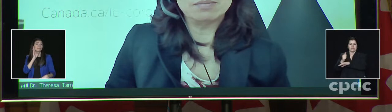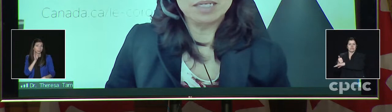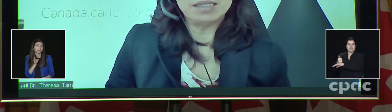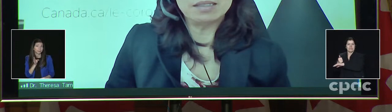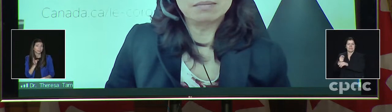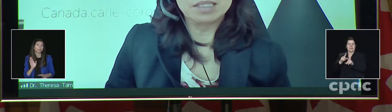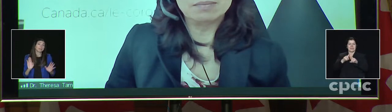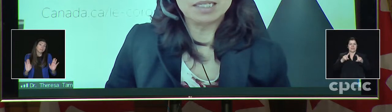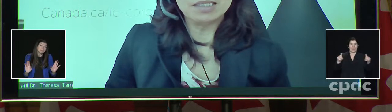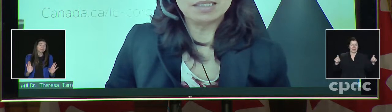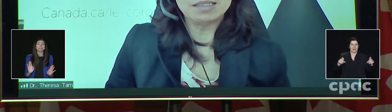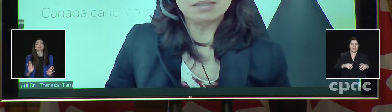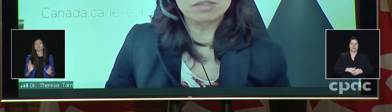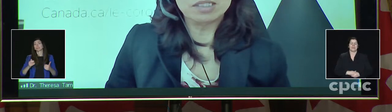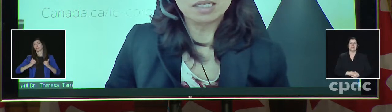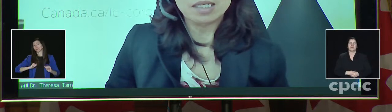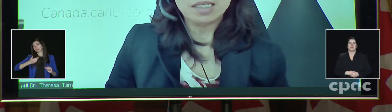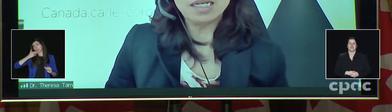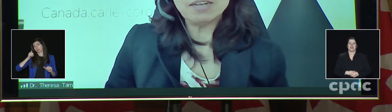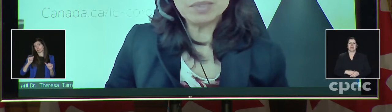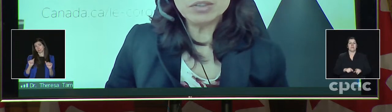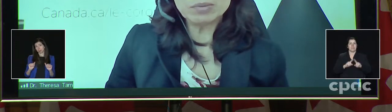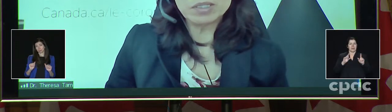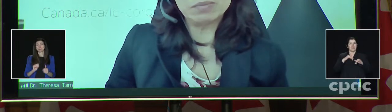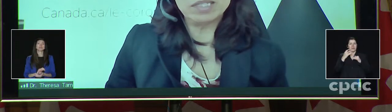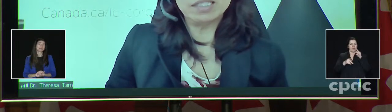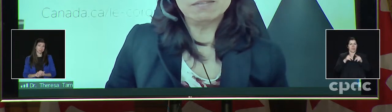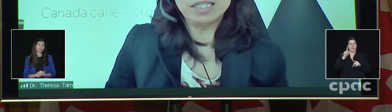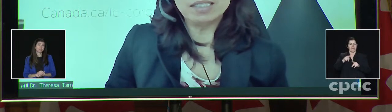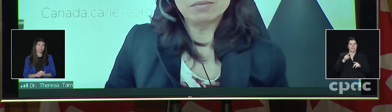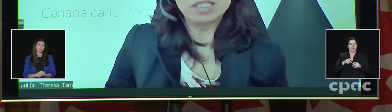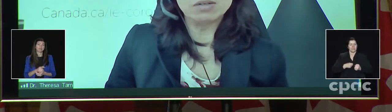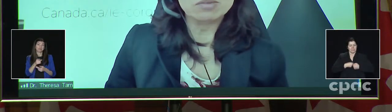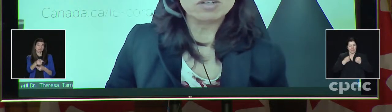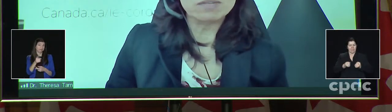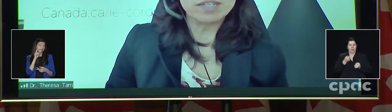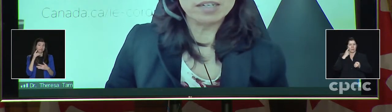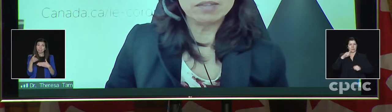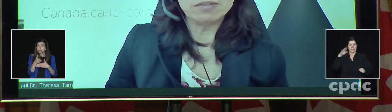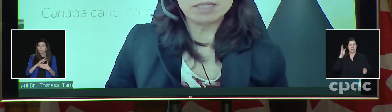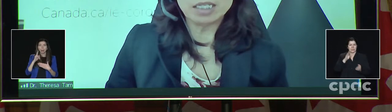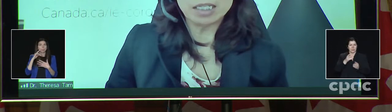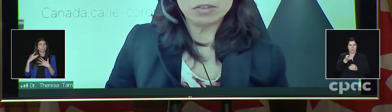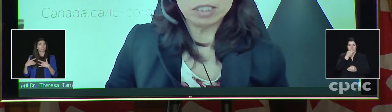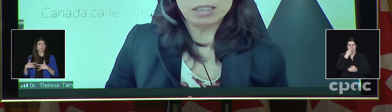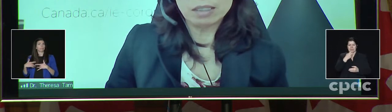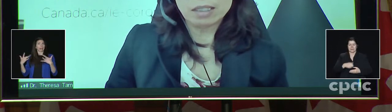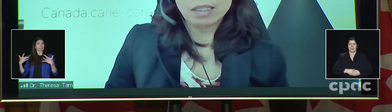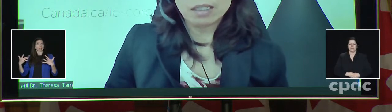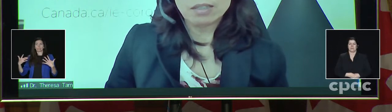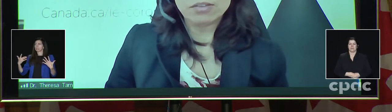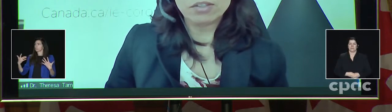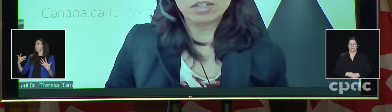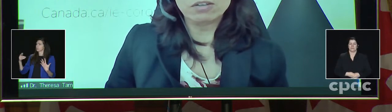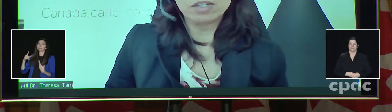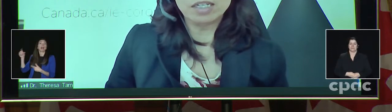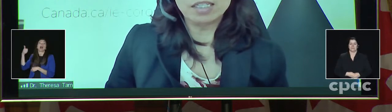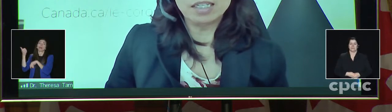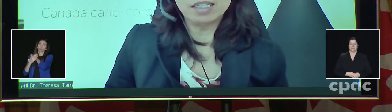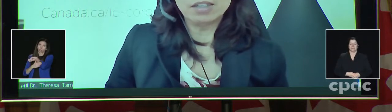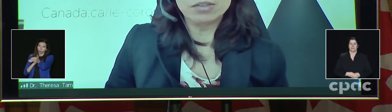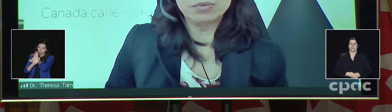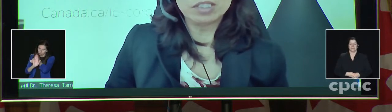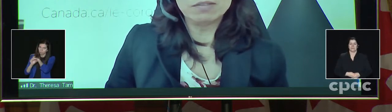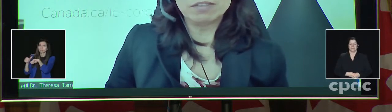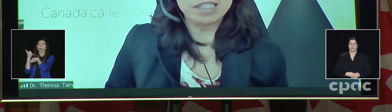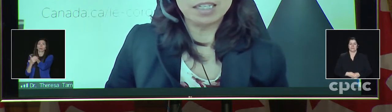do our best in minimizing these risks. There have been super spreading events with the Omicron variant from other countries. So,